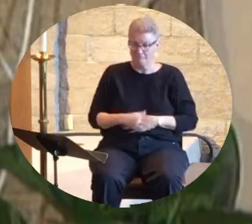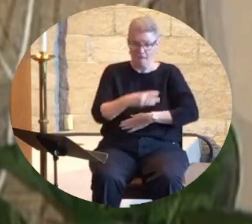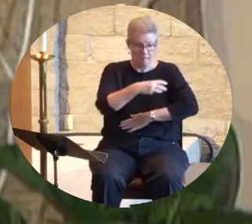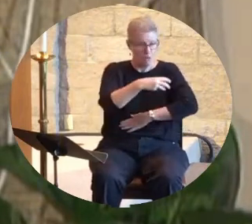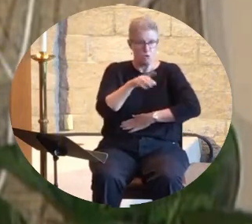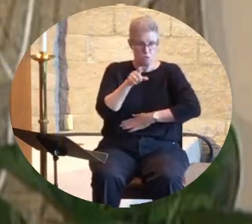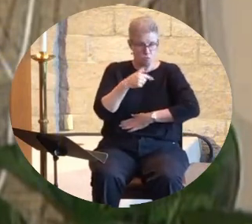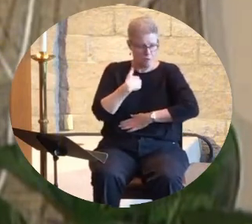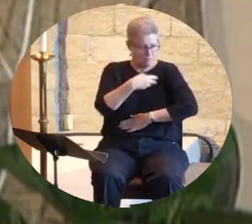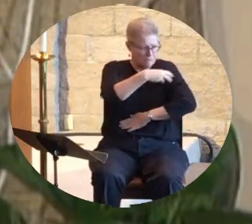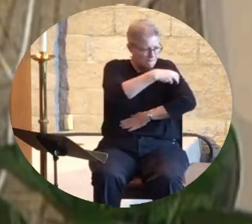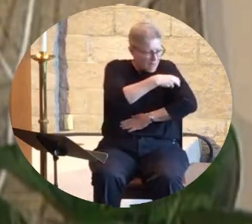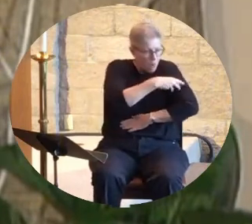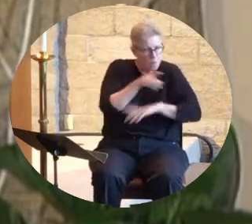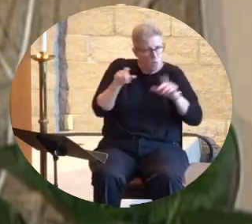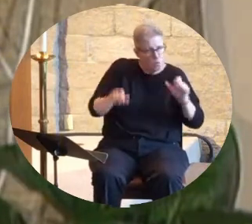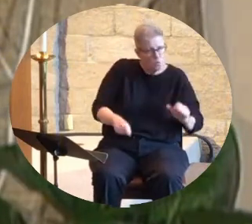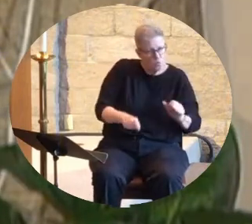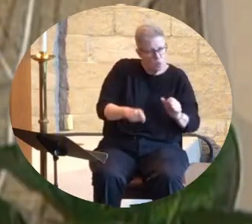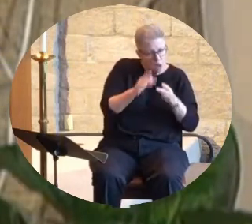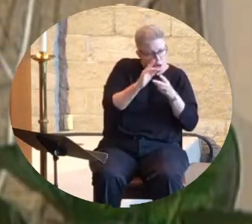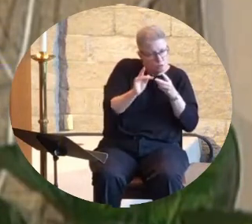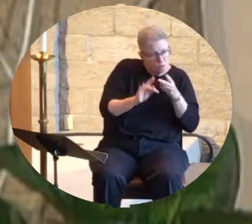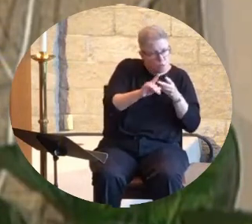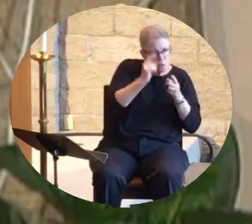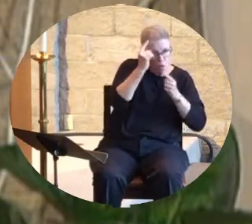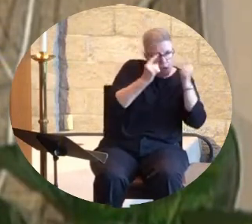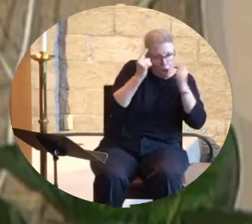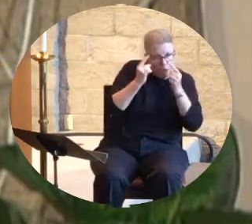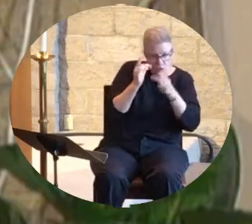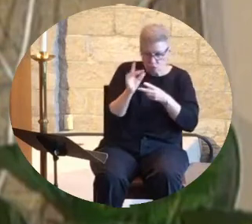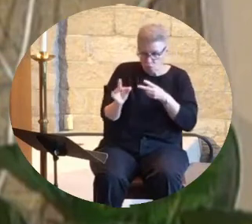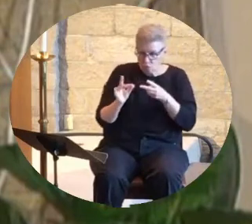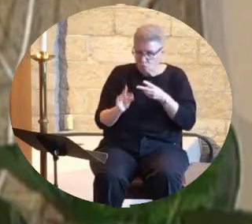thoughts, to choose your words, and